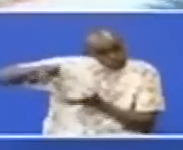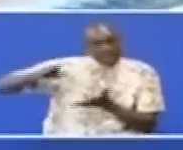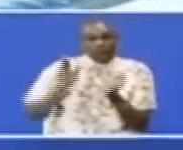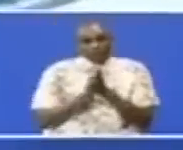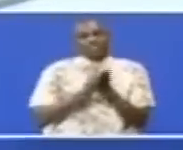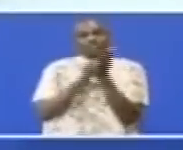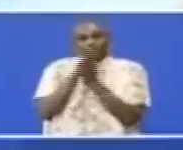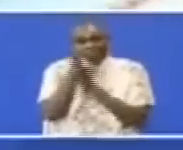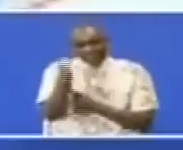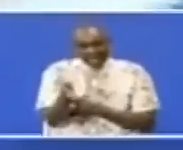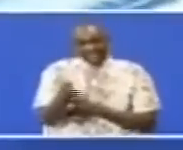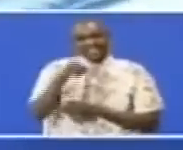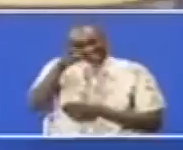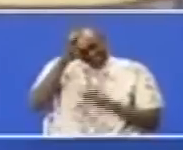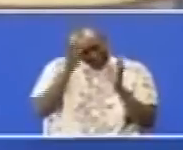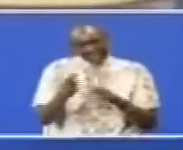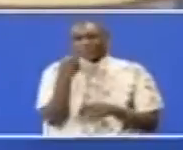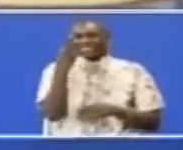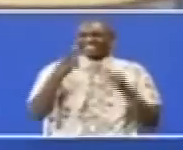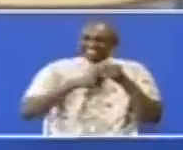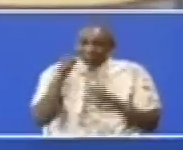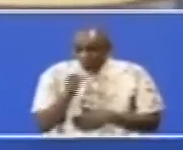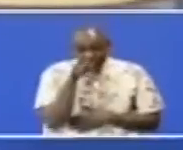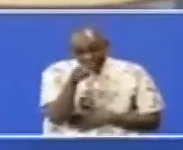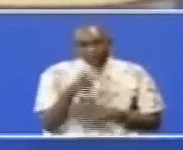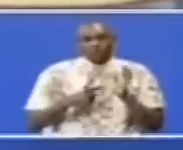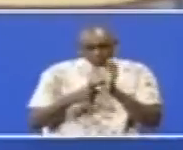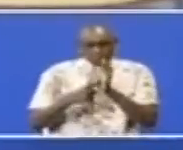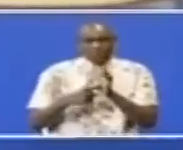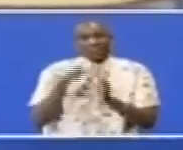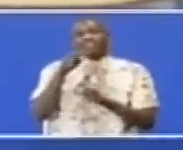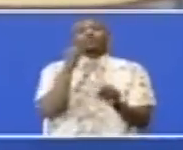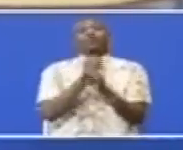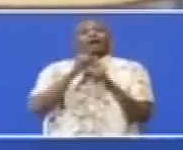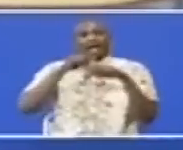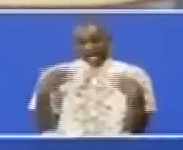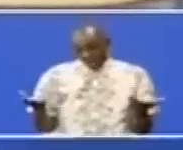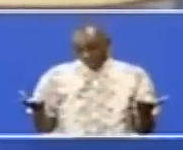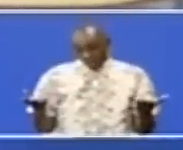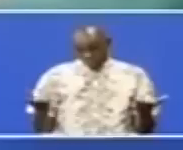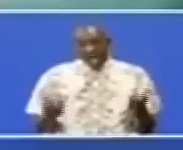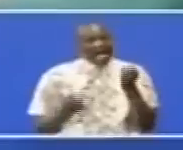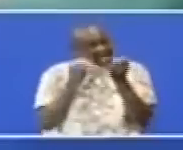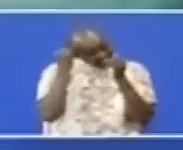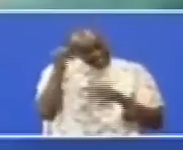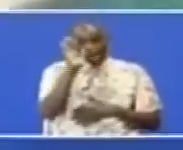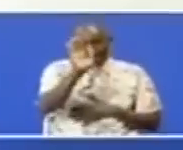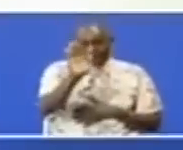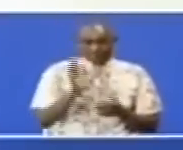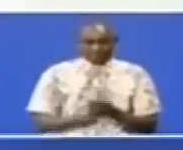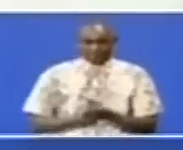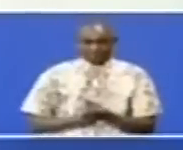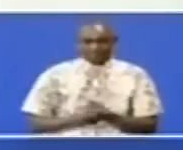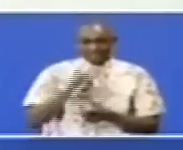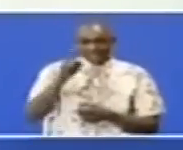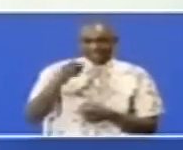and manpower, 36-year-old Joram Moi Omuchenya demonstrates how the homemade washing machine he invented works. Put a lot of water and